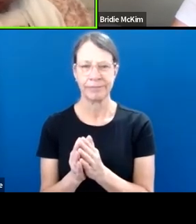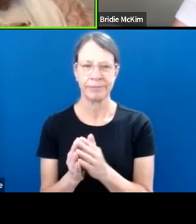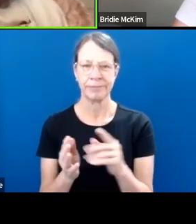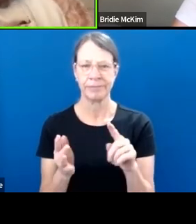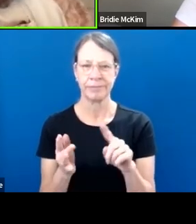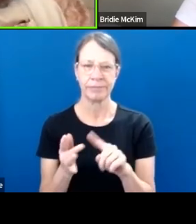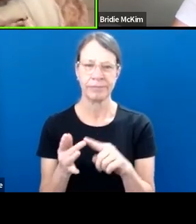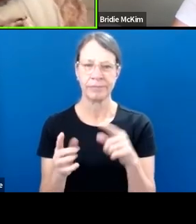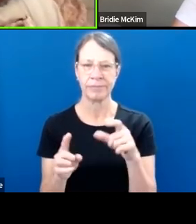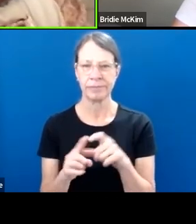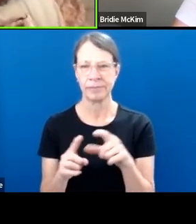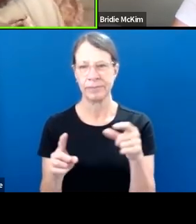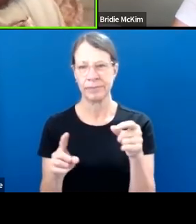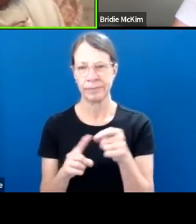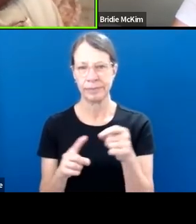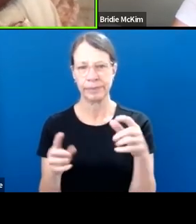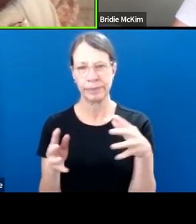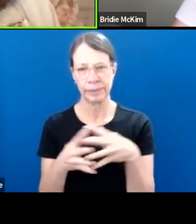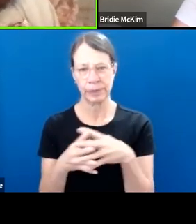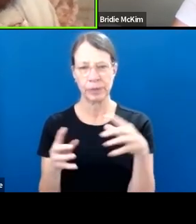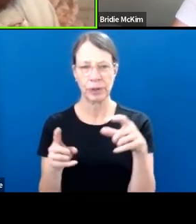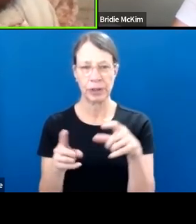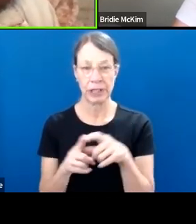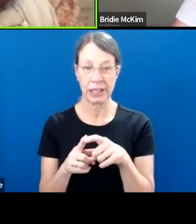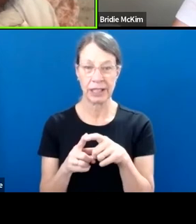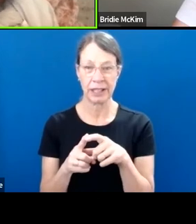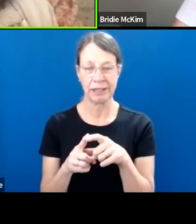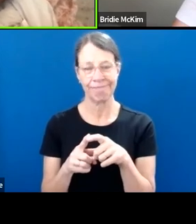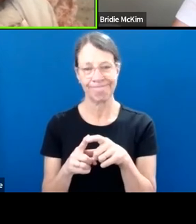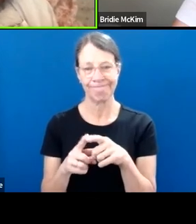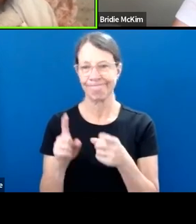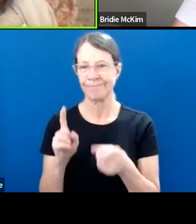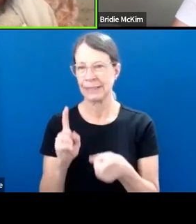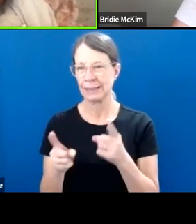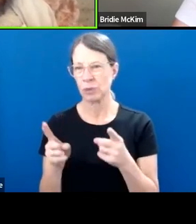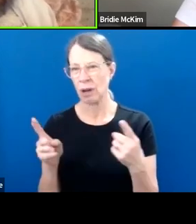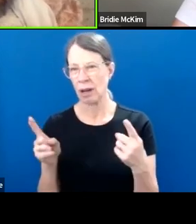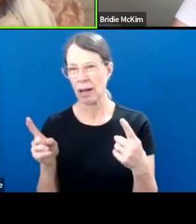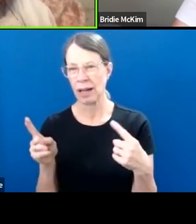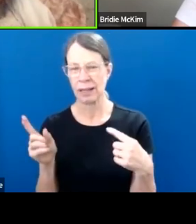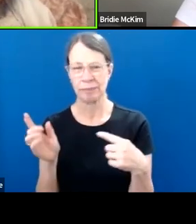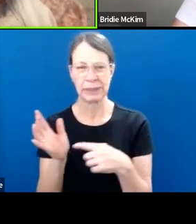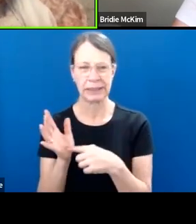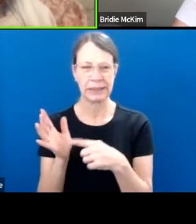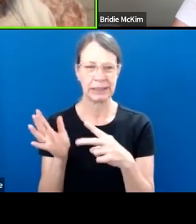Disability, often the media tends to veer into